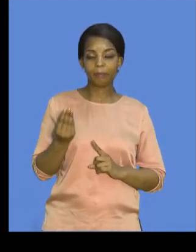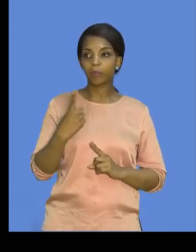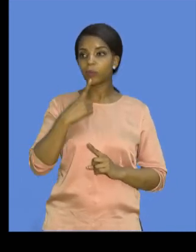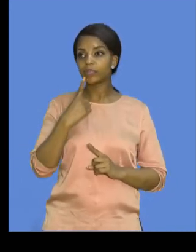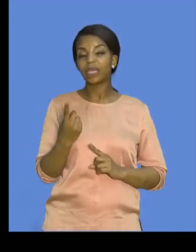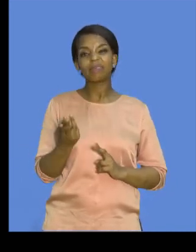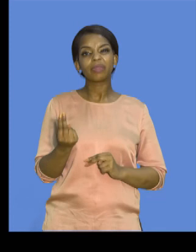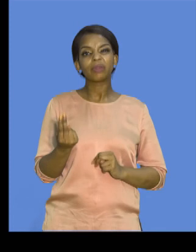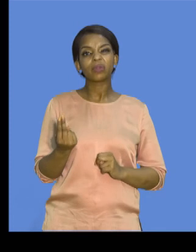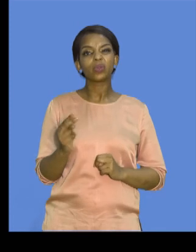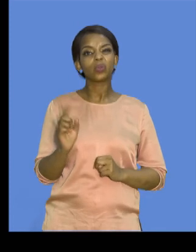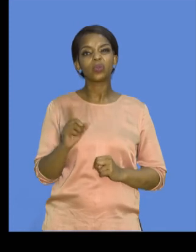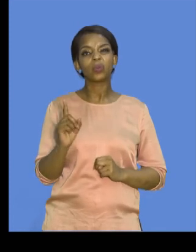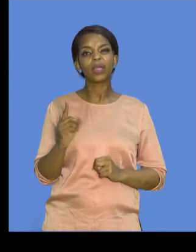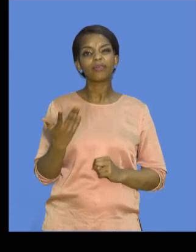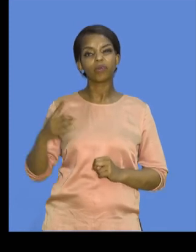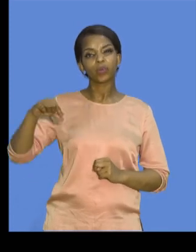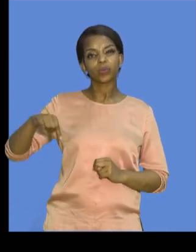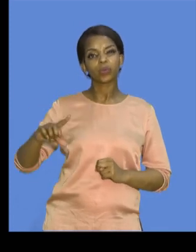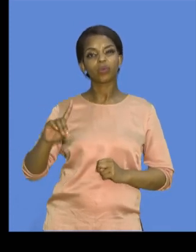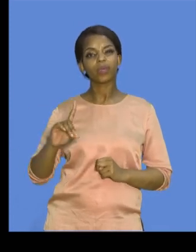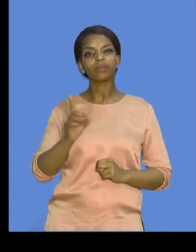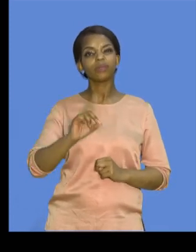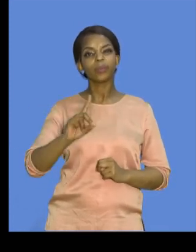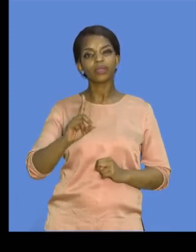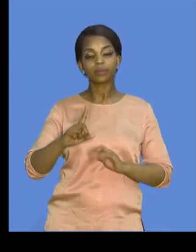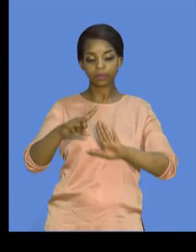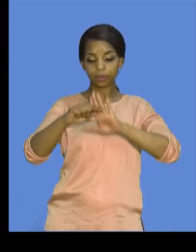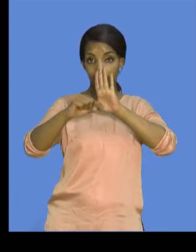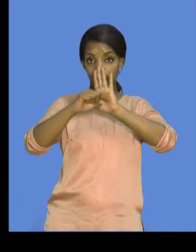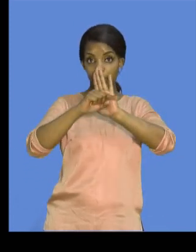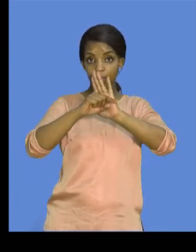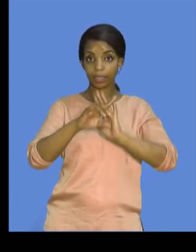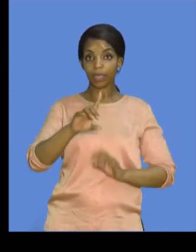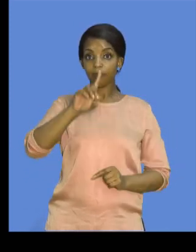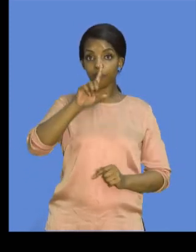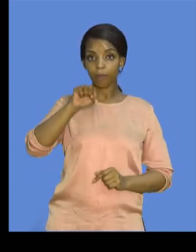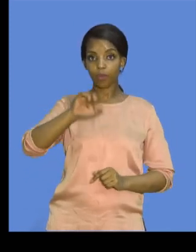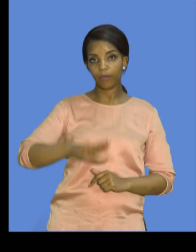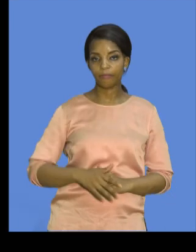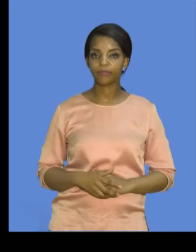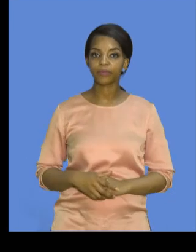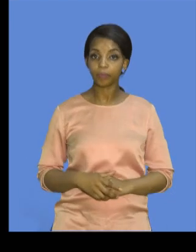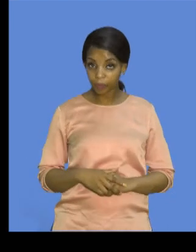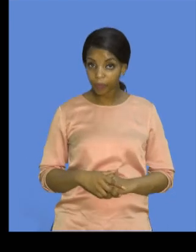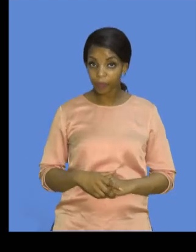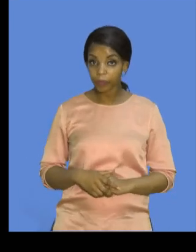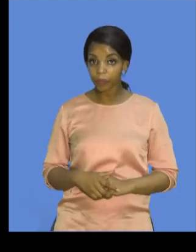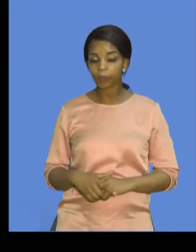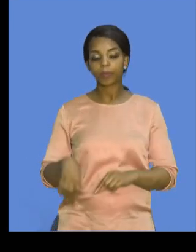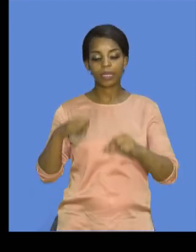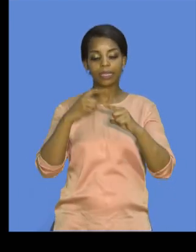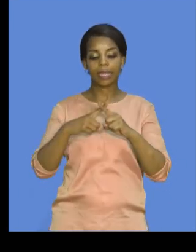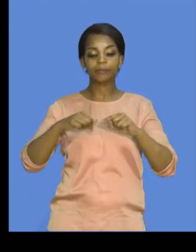what's the new charge for Q1? That new charge is negative 1,5, okay,